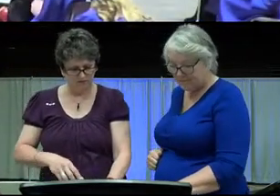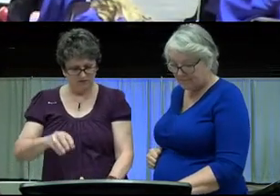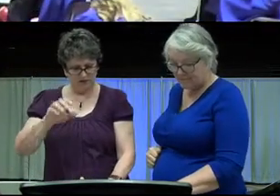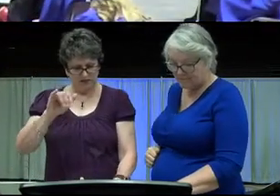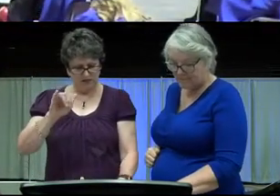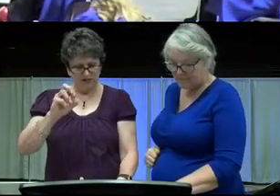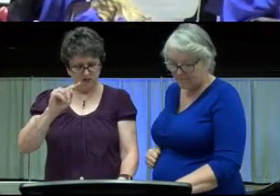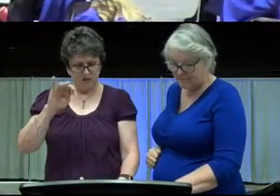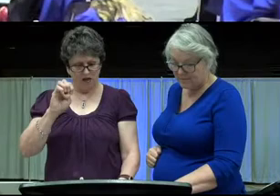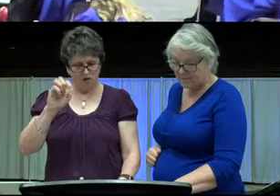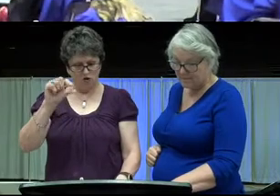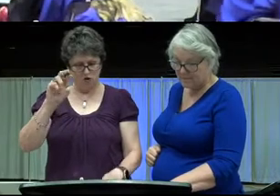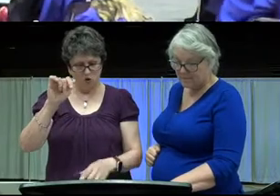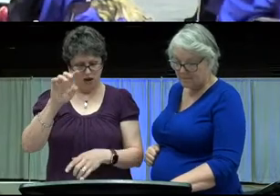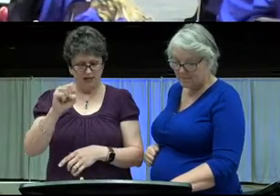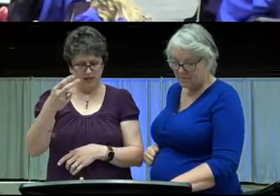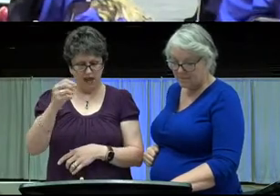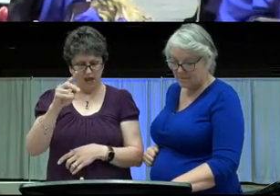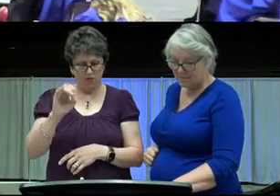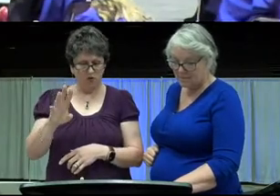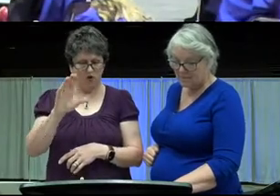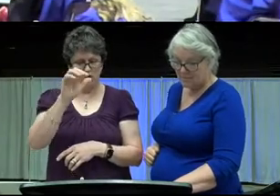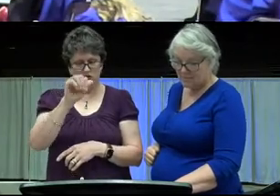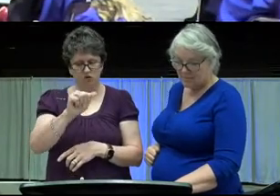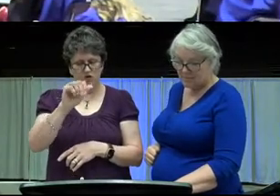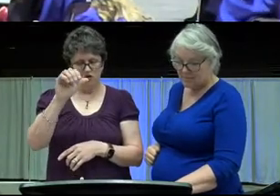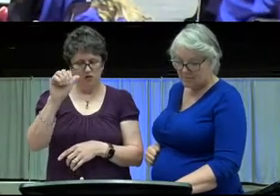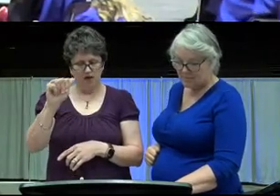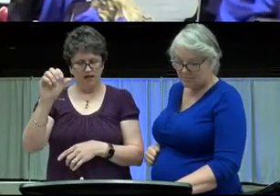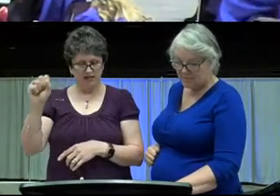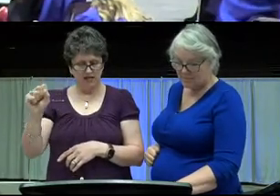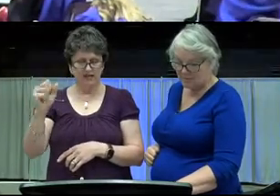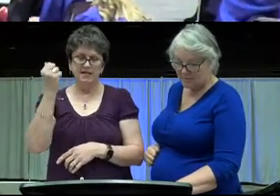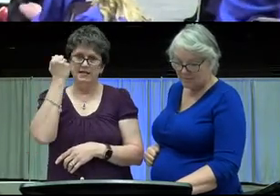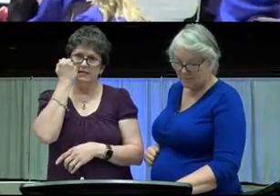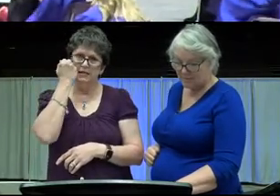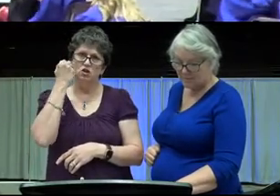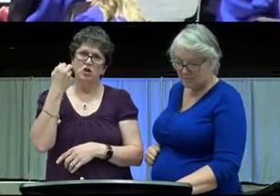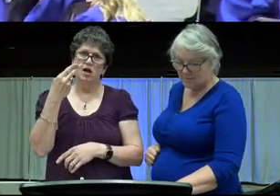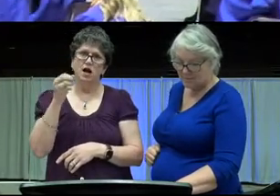Isabel Grace Hamper, Associate of Applied Science, Dental Hygiene.